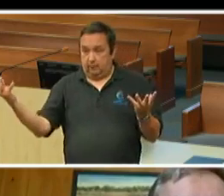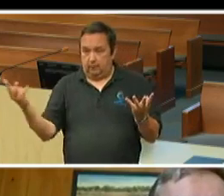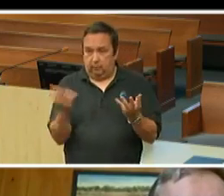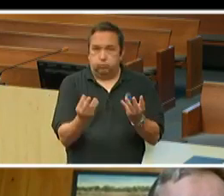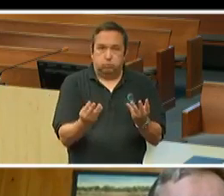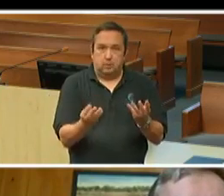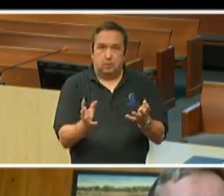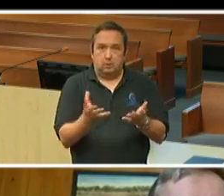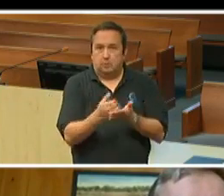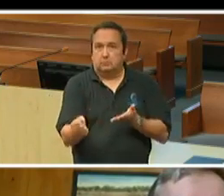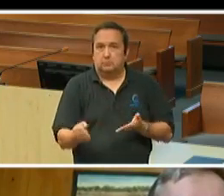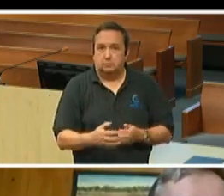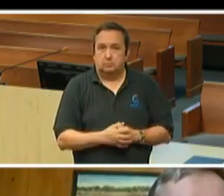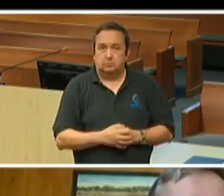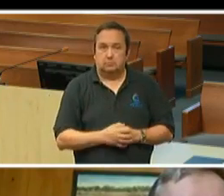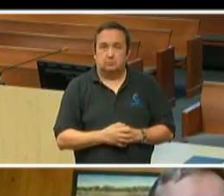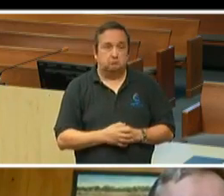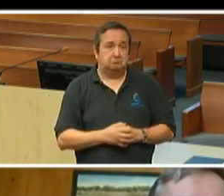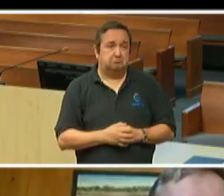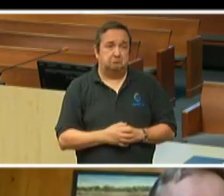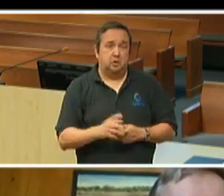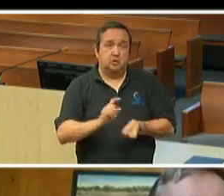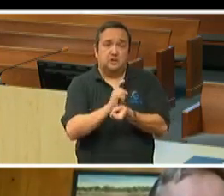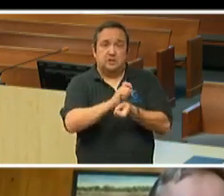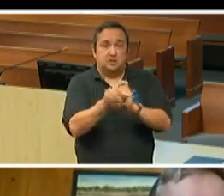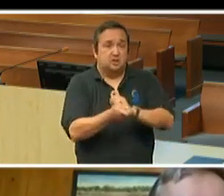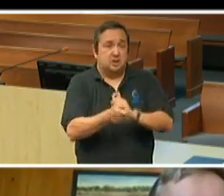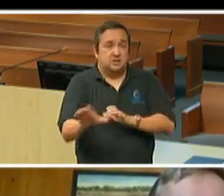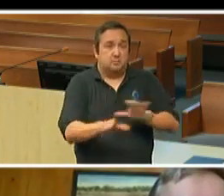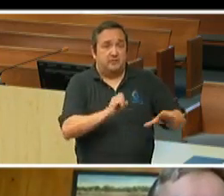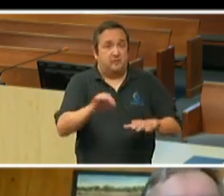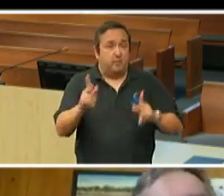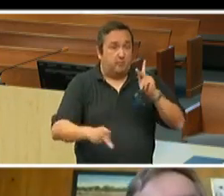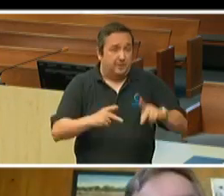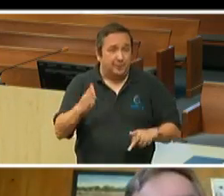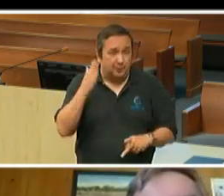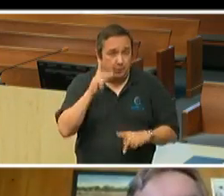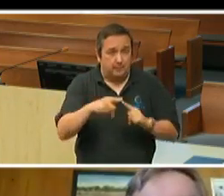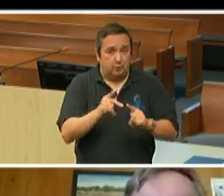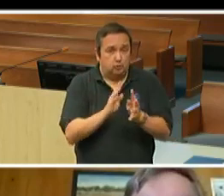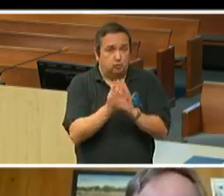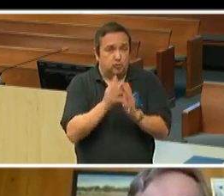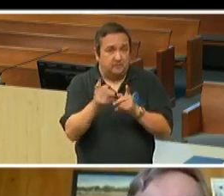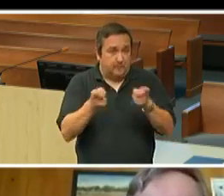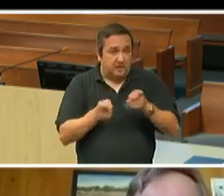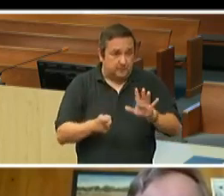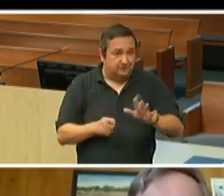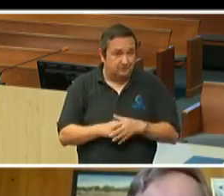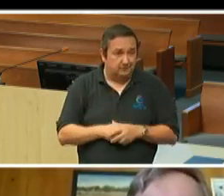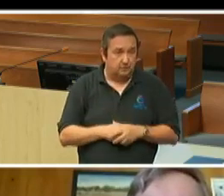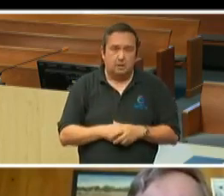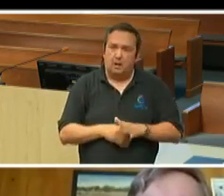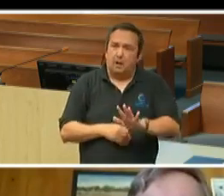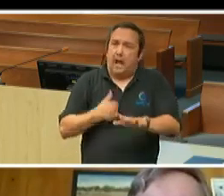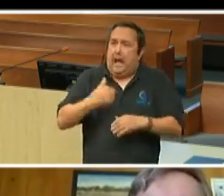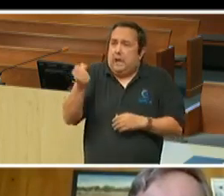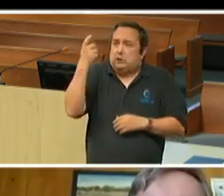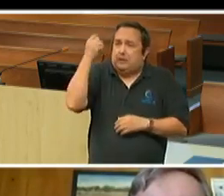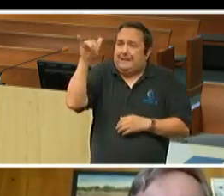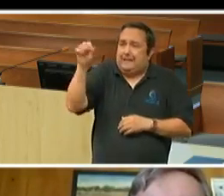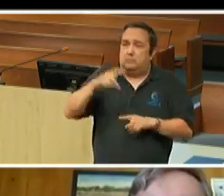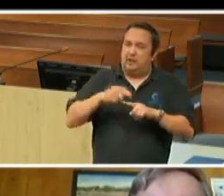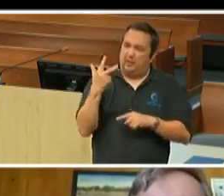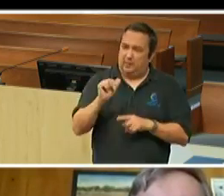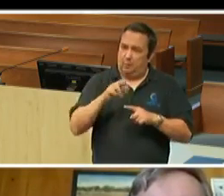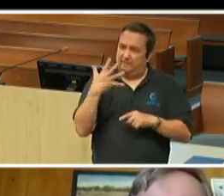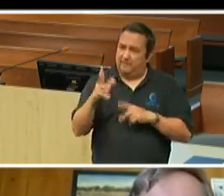away. No, well, it'll just change the behavior of the people. You know enough about traffic management. Here's the thing. I do, but I don't think 3 to 5